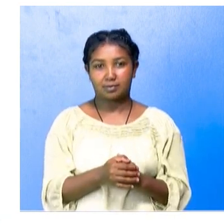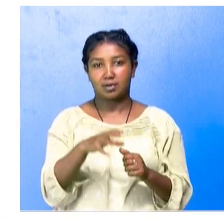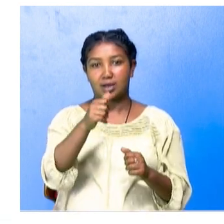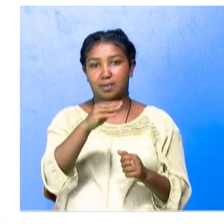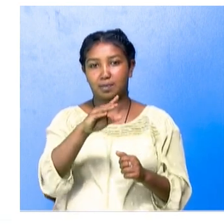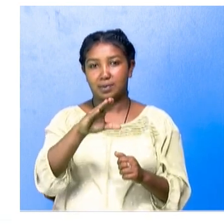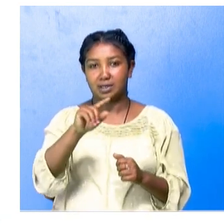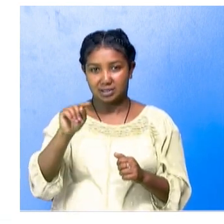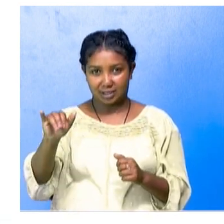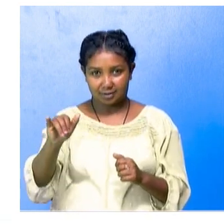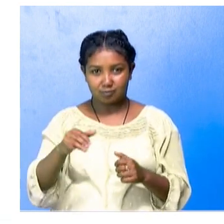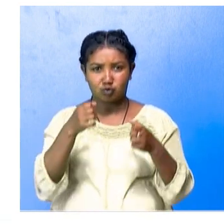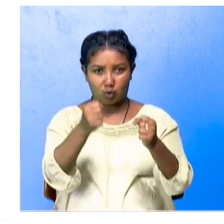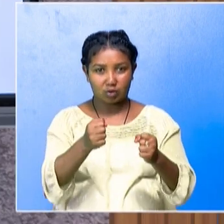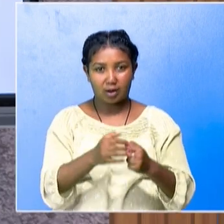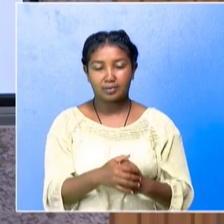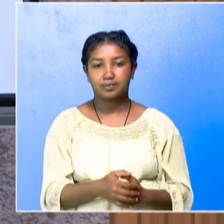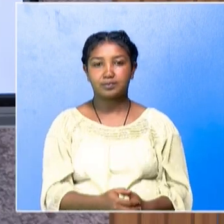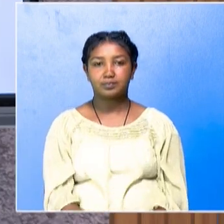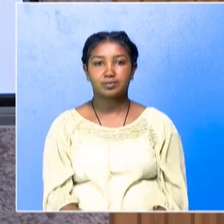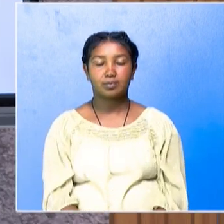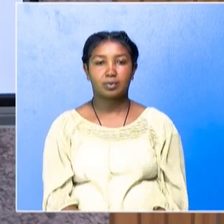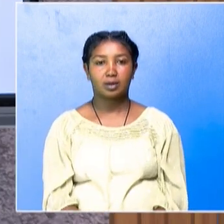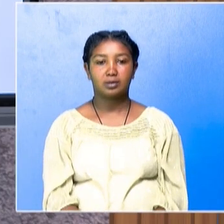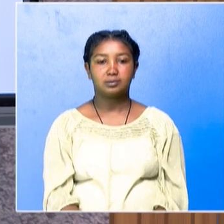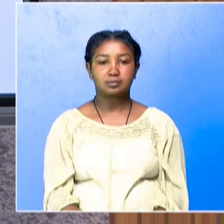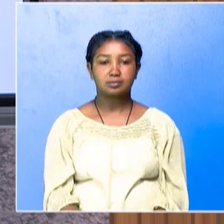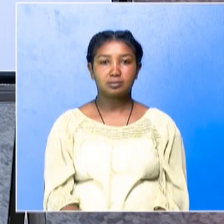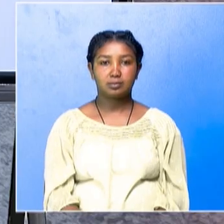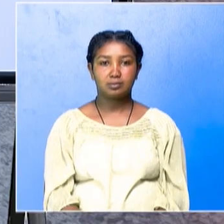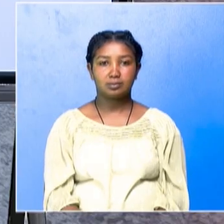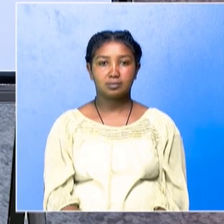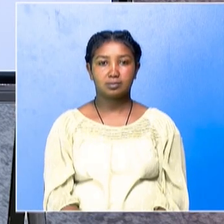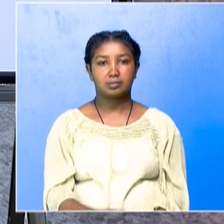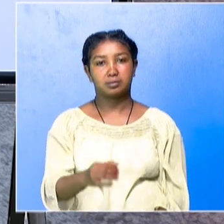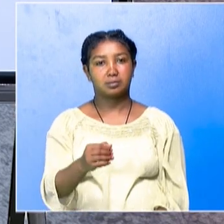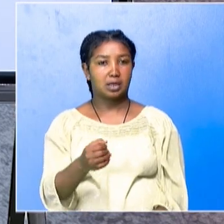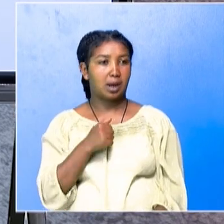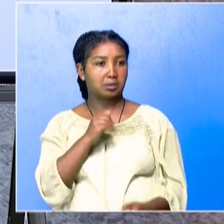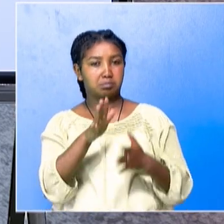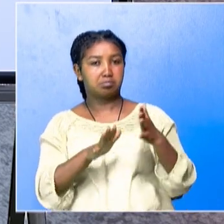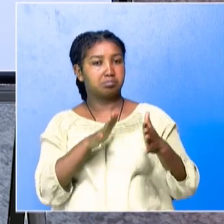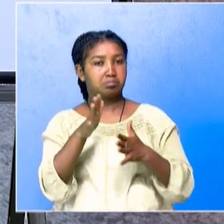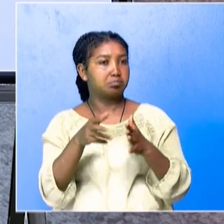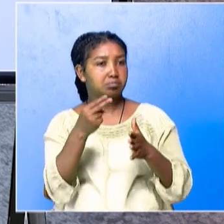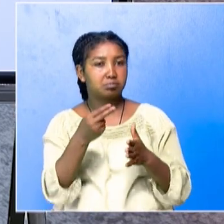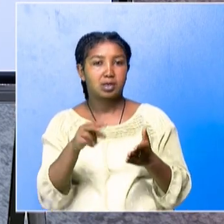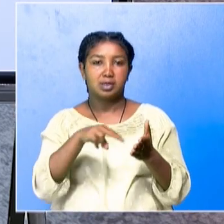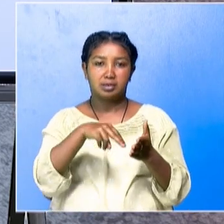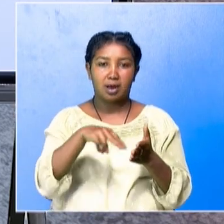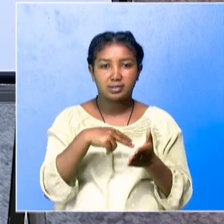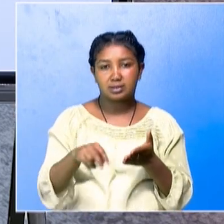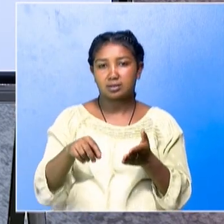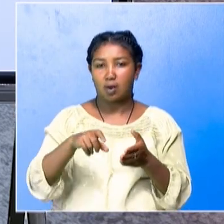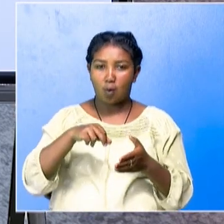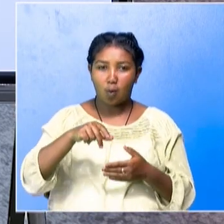ability. Here is ability. Speaking, dancing,